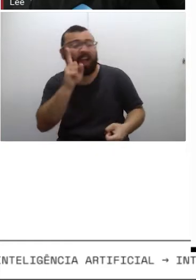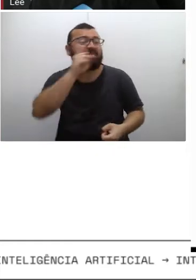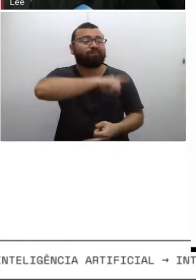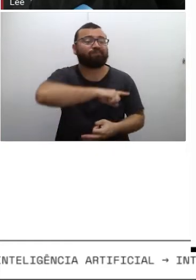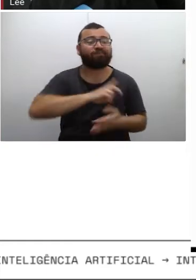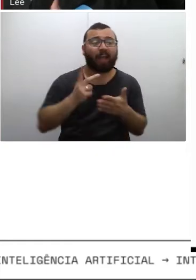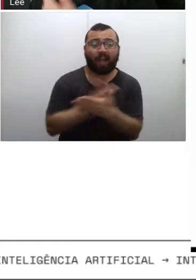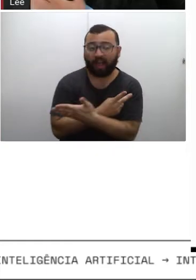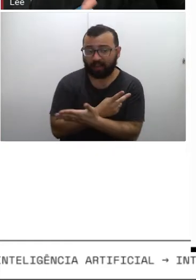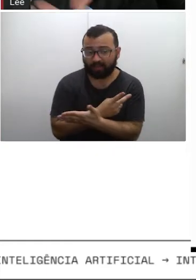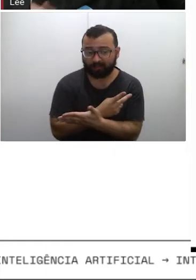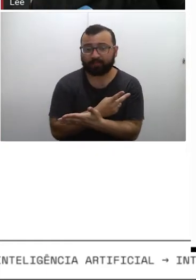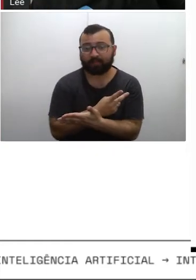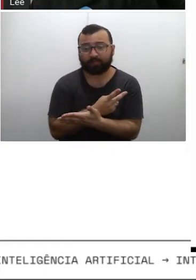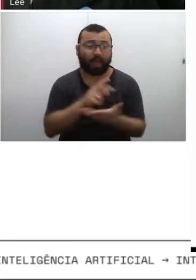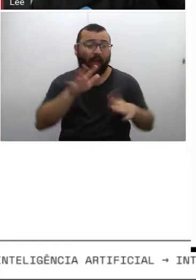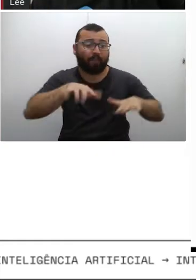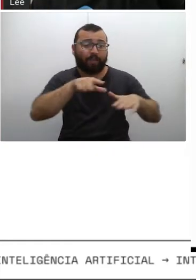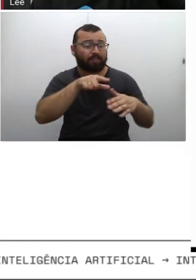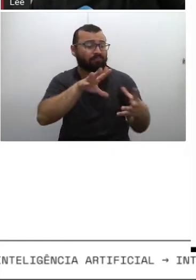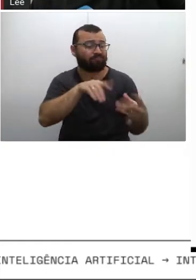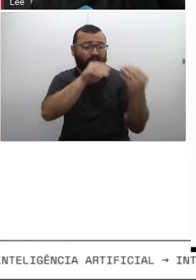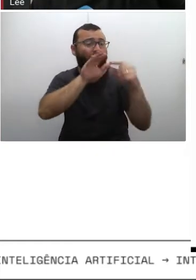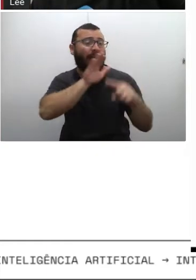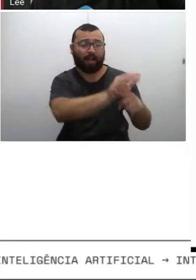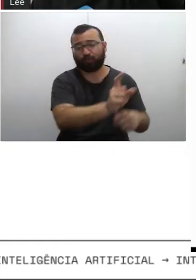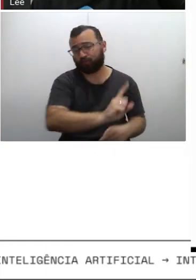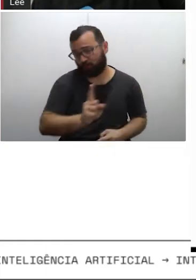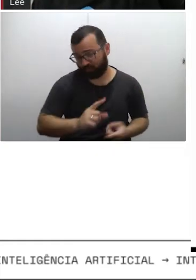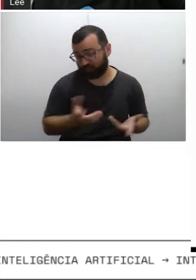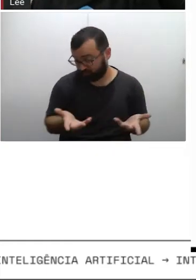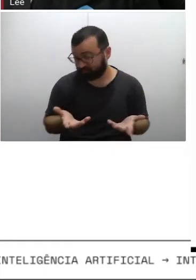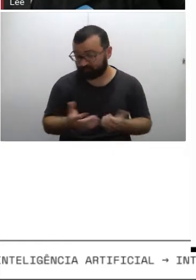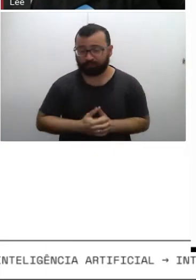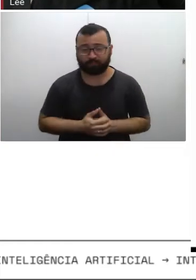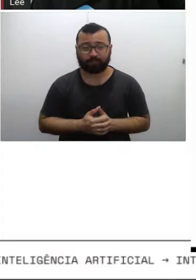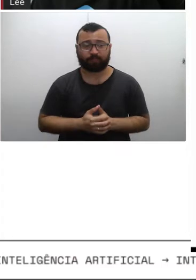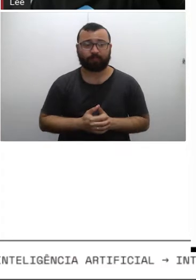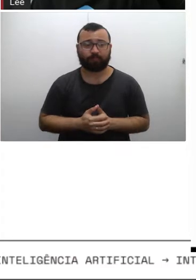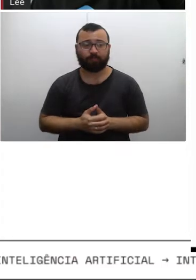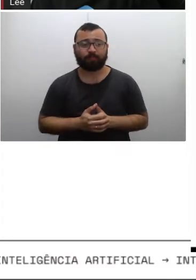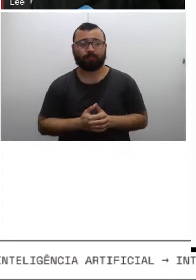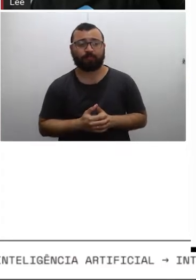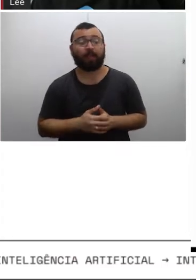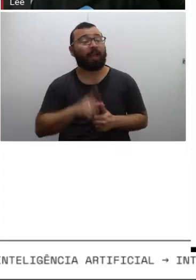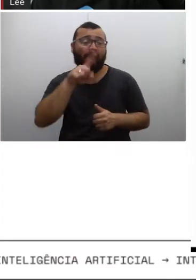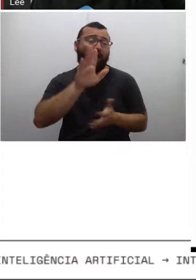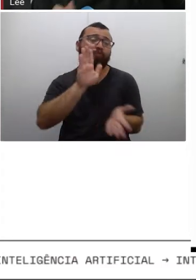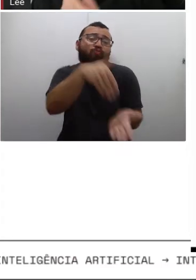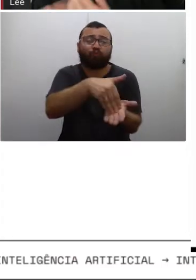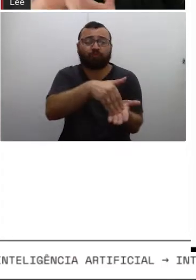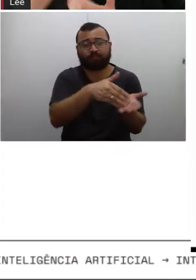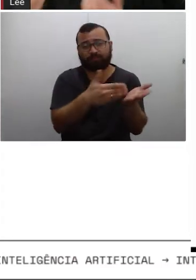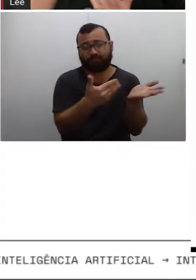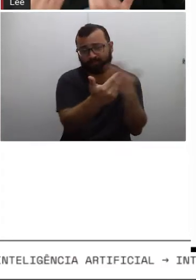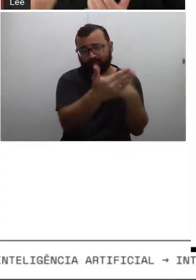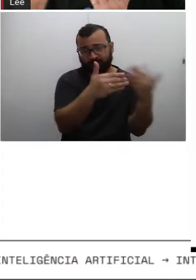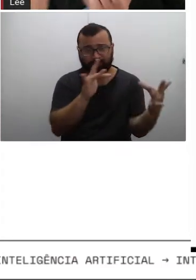fallback, like if the chatbot couldn't find the right answer, and if it's the end of the interaction. Because with